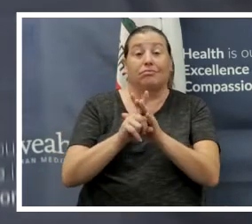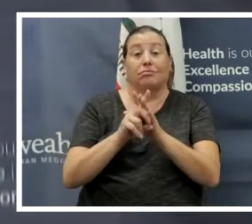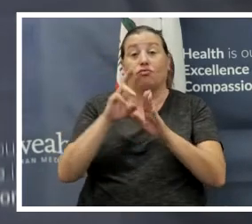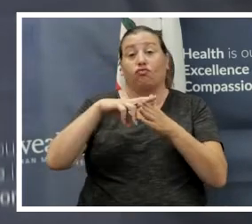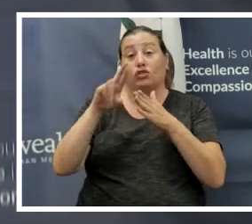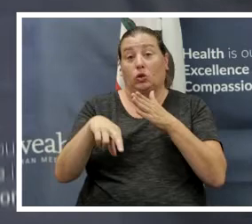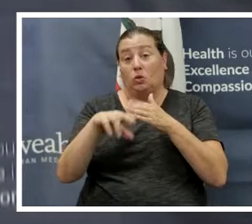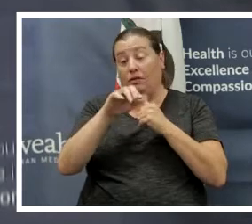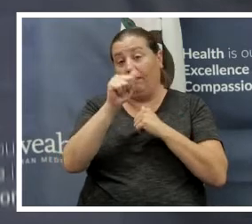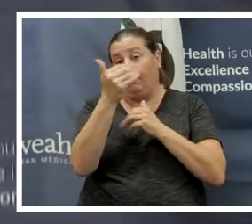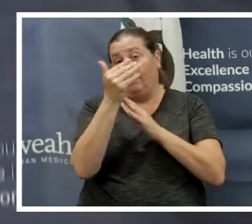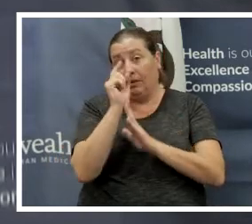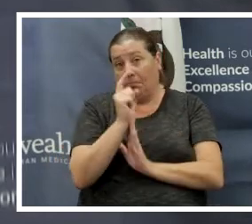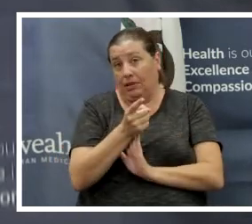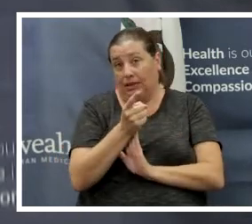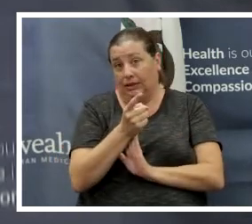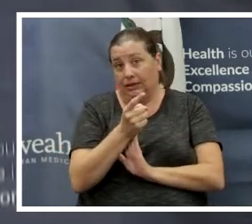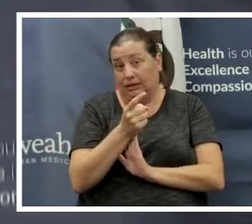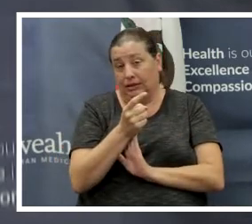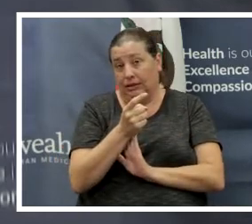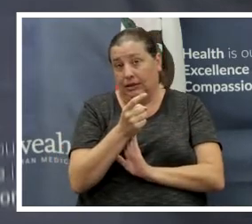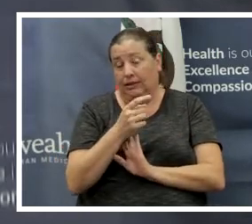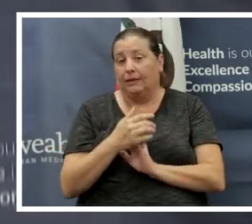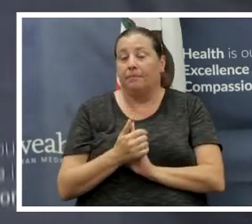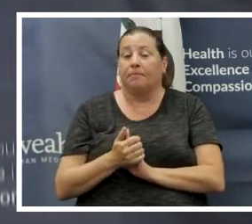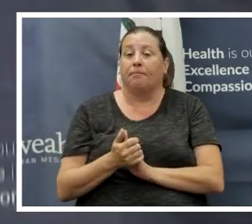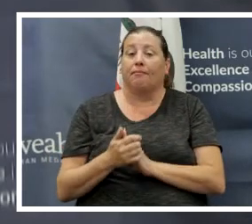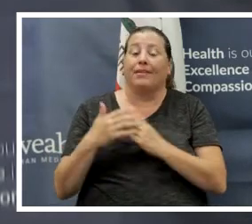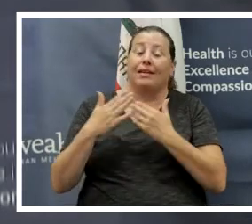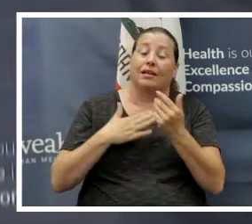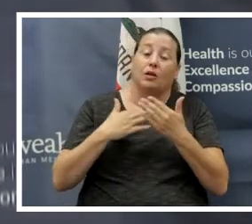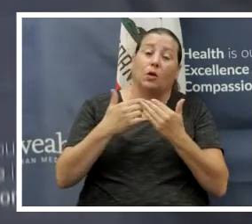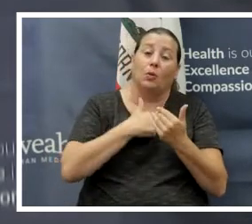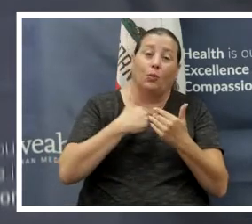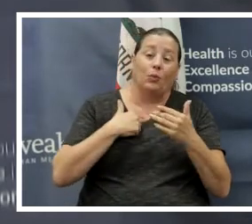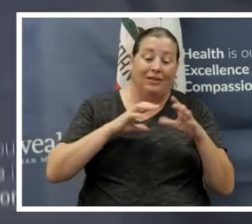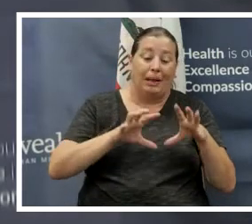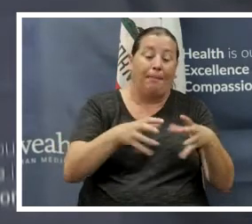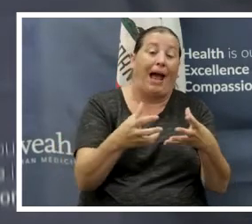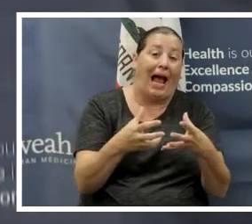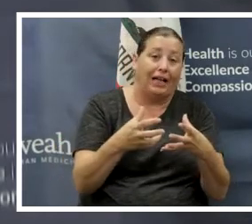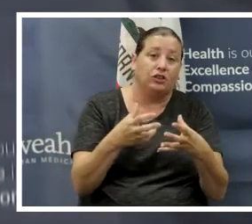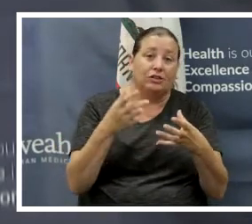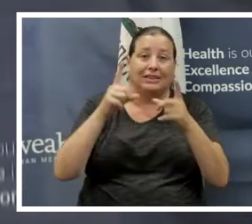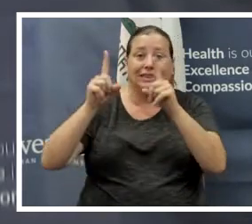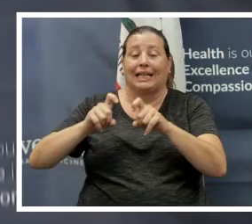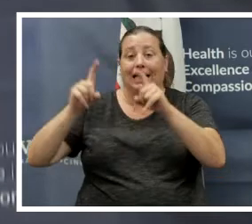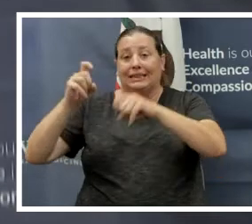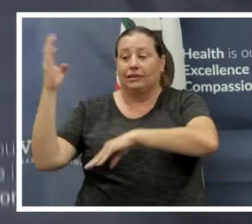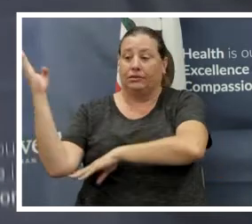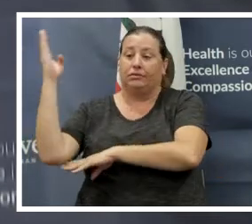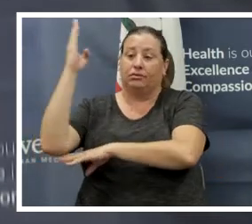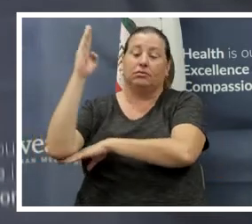15 minutes. Although we tend to kind of batch them and test them throughout the day, and you get